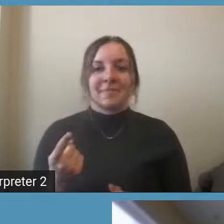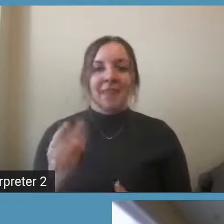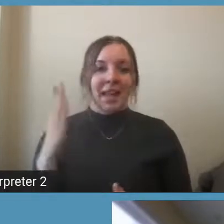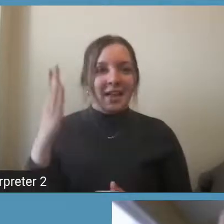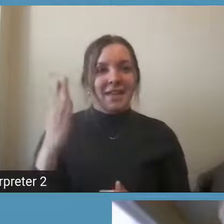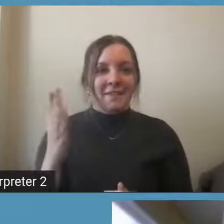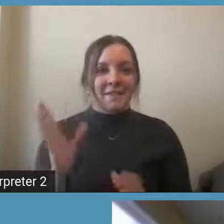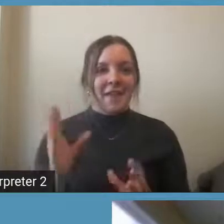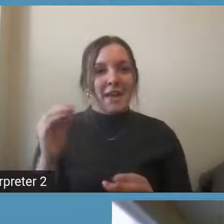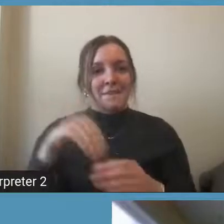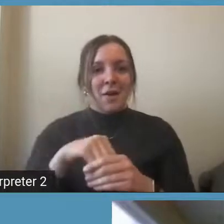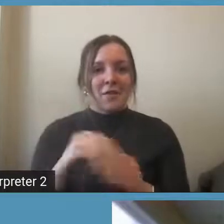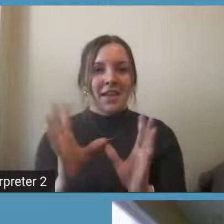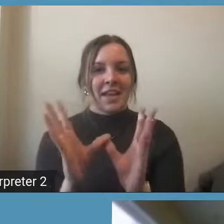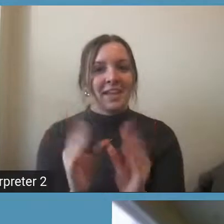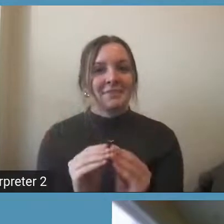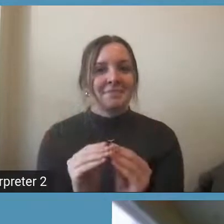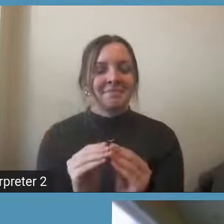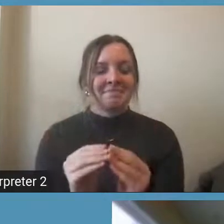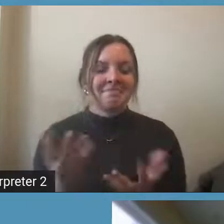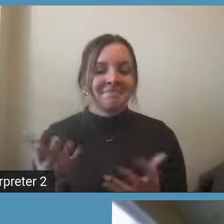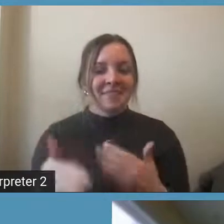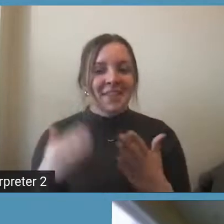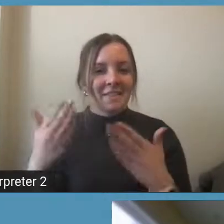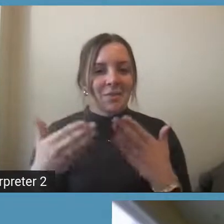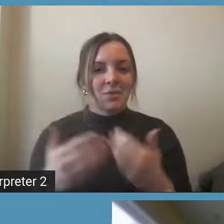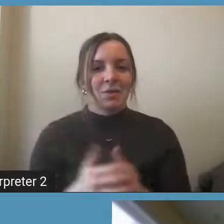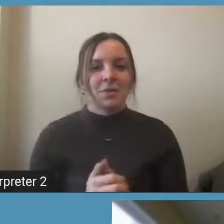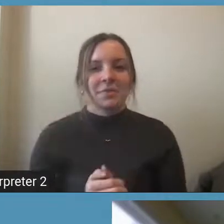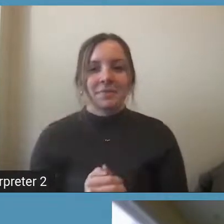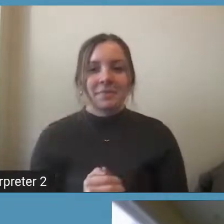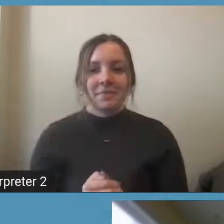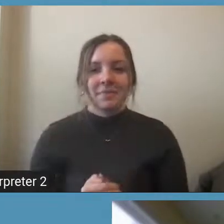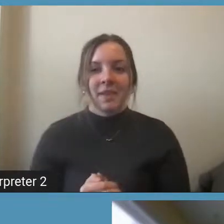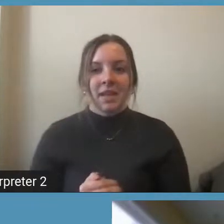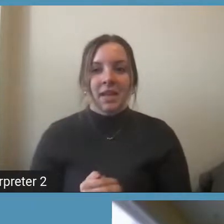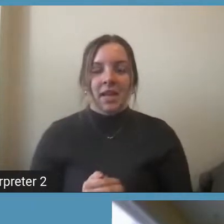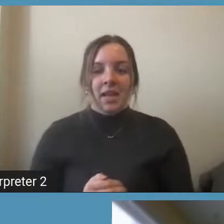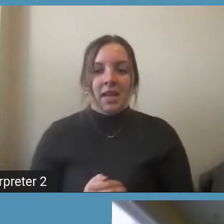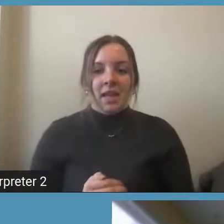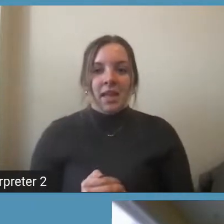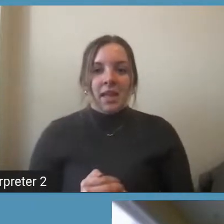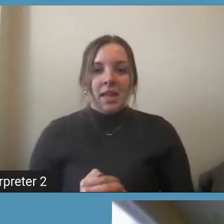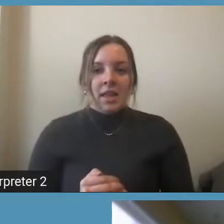this technology emerges, the ethical issues, of course, creep up as well. And that's